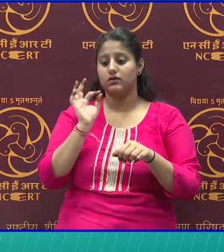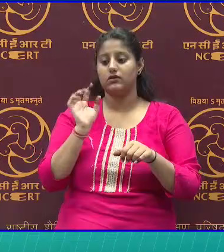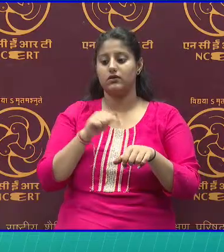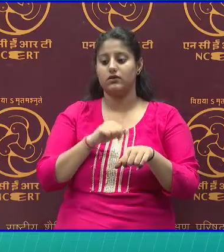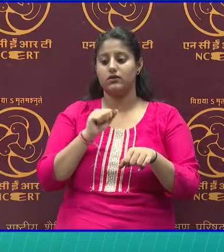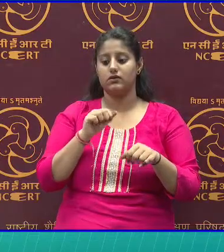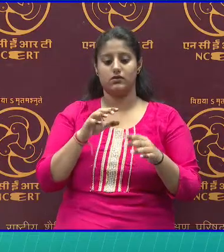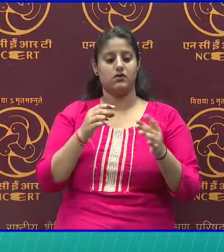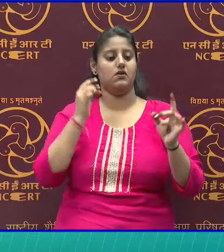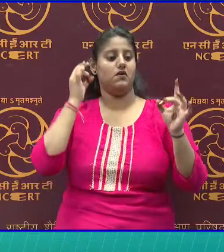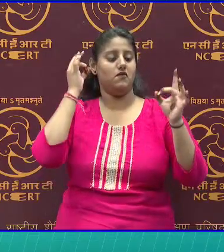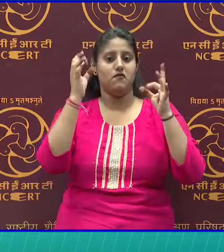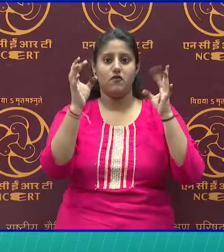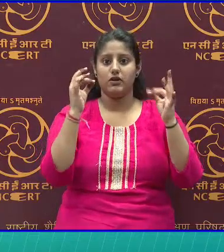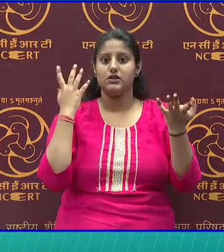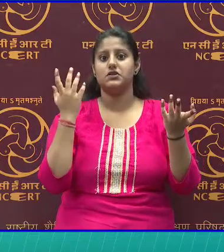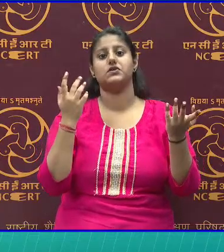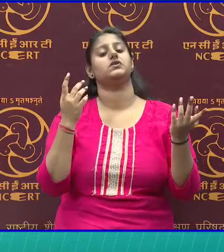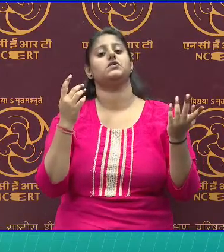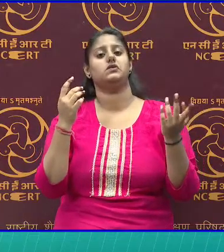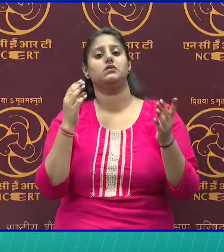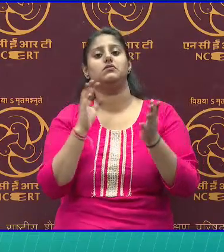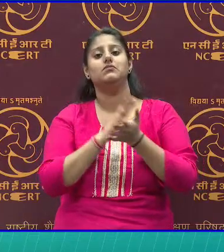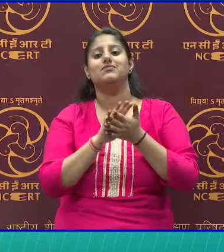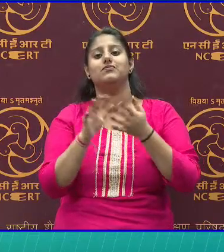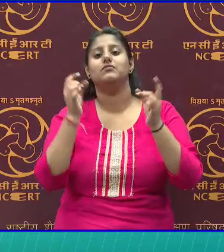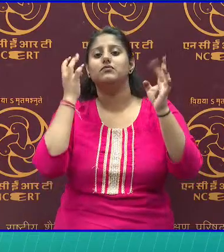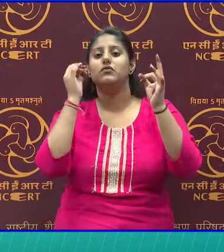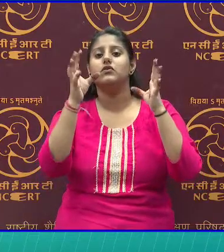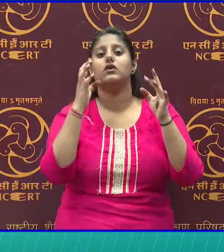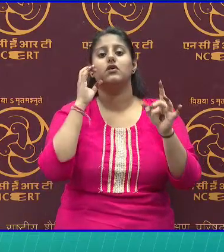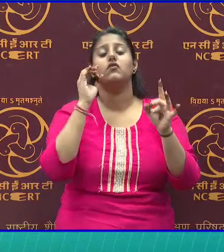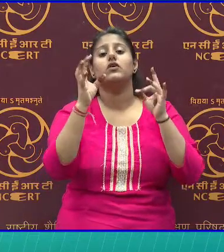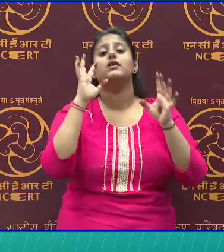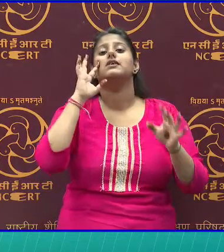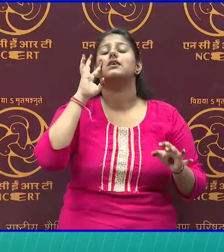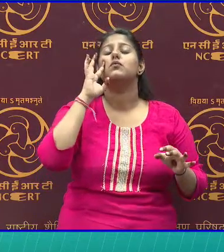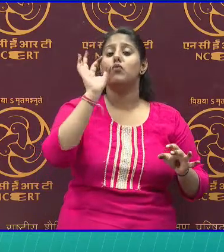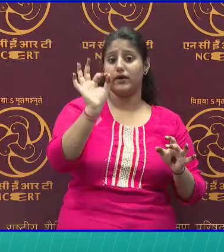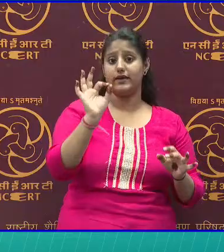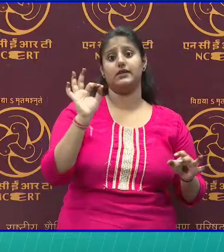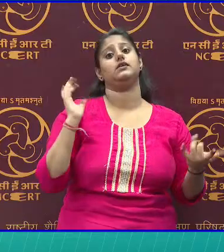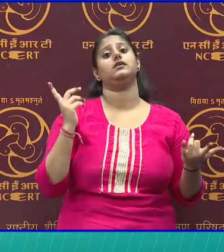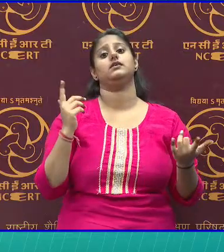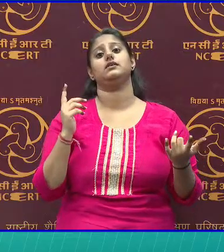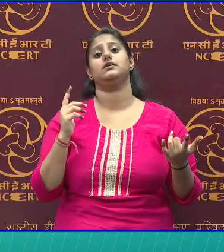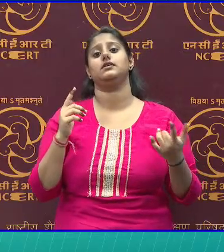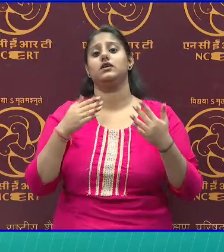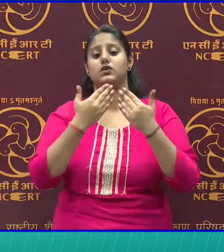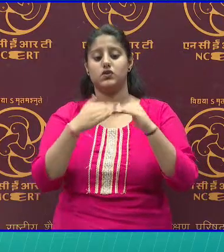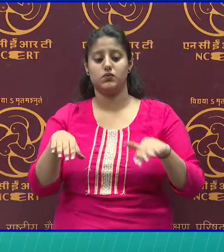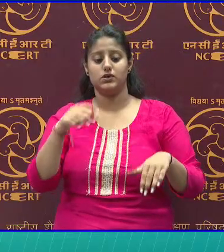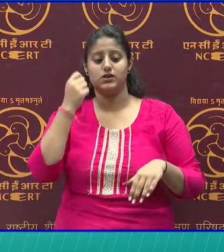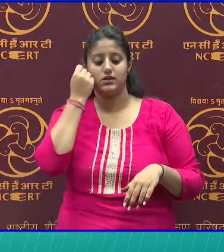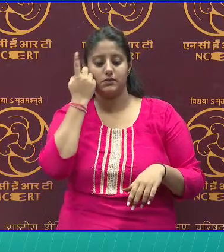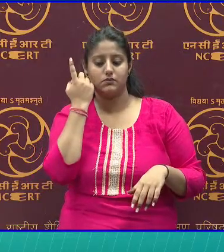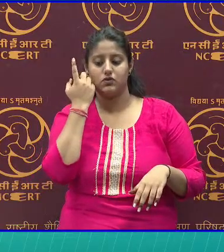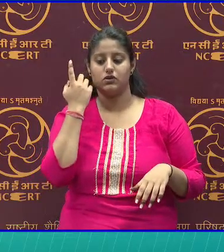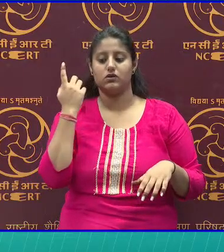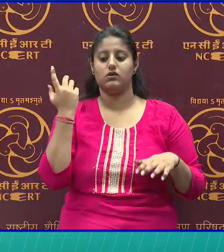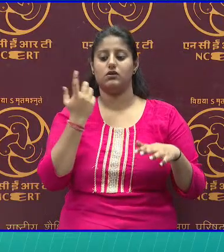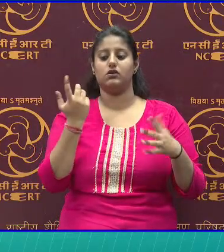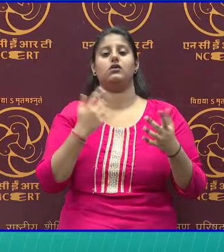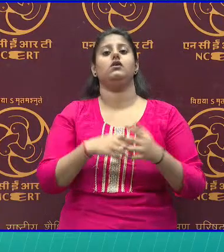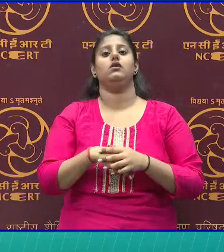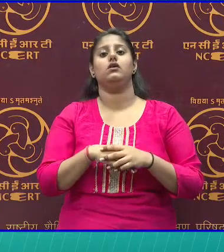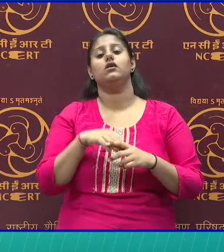much deforestation going on, so the importance of forests in climate change, students should understand, which I think this unit does very